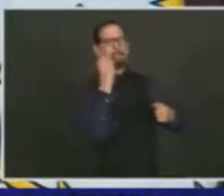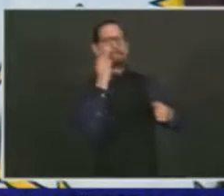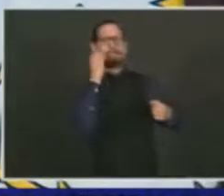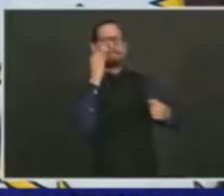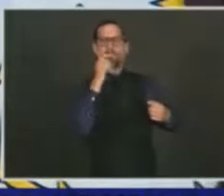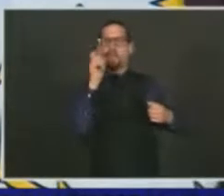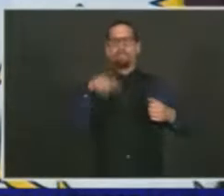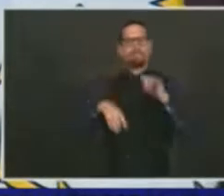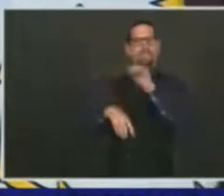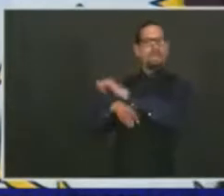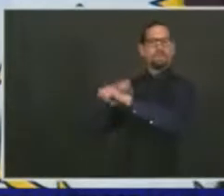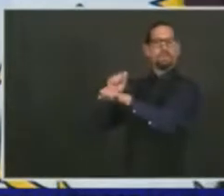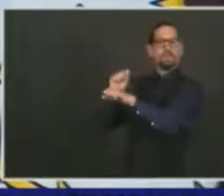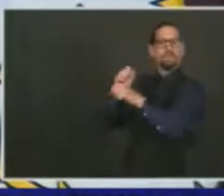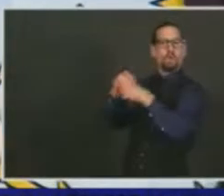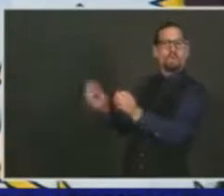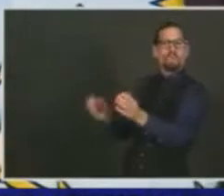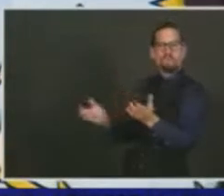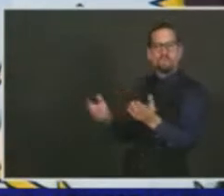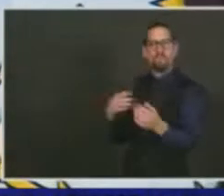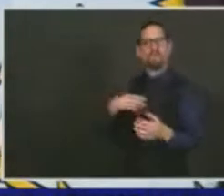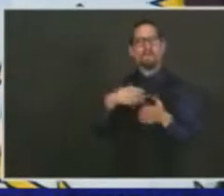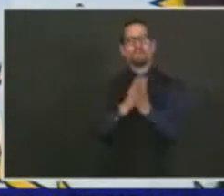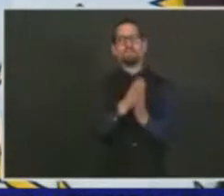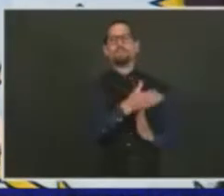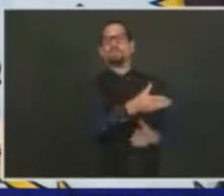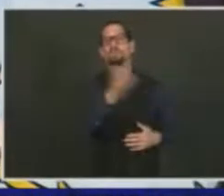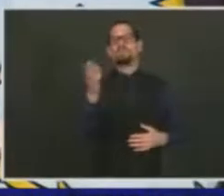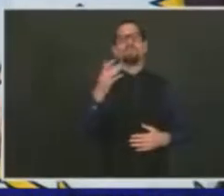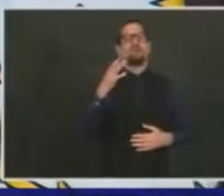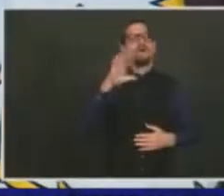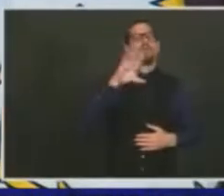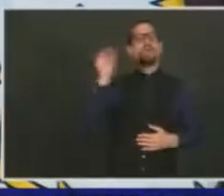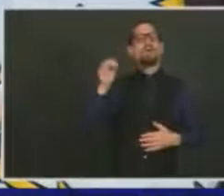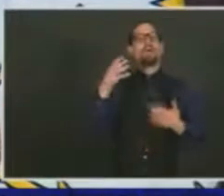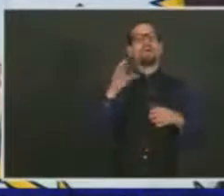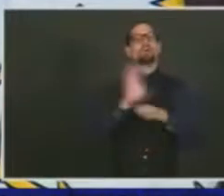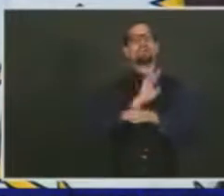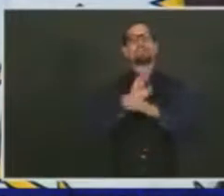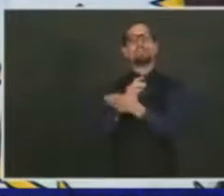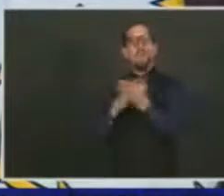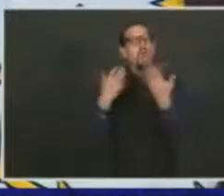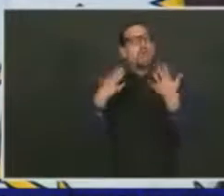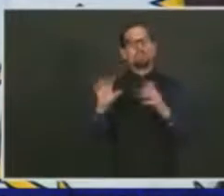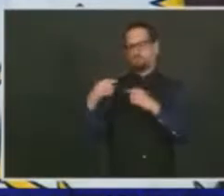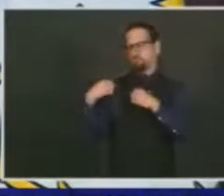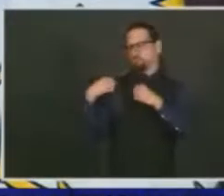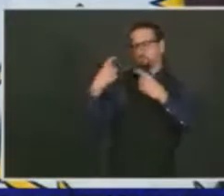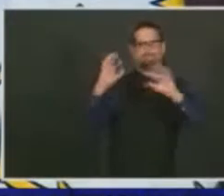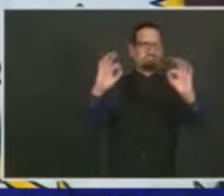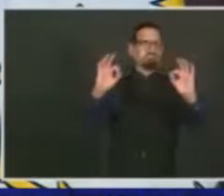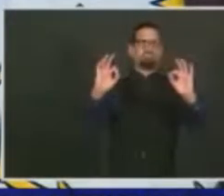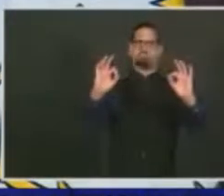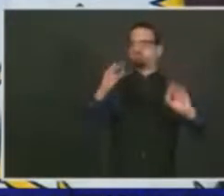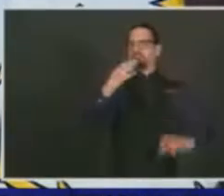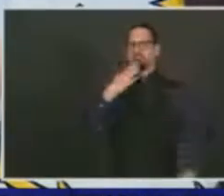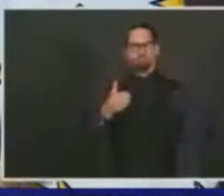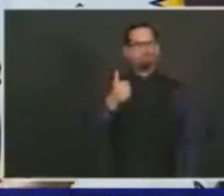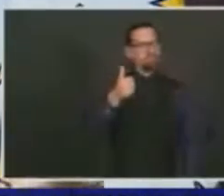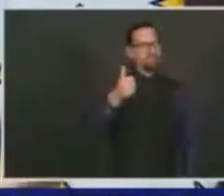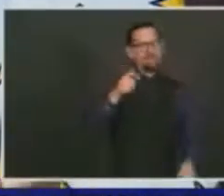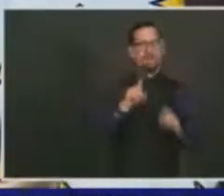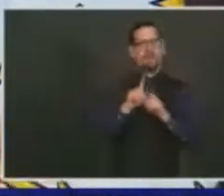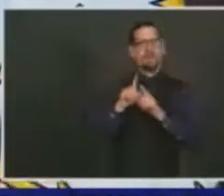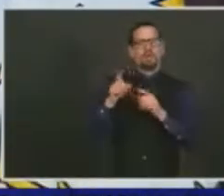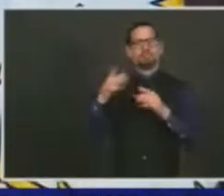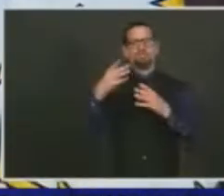employers. In addition to what you're already doing a great job of, mask wearing, temperature checking,